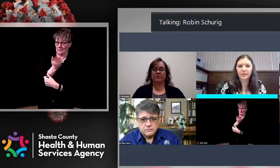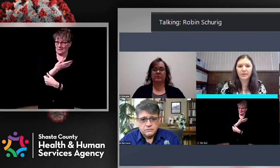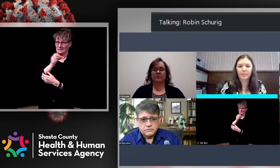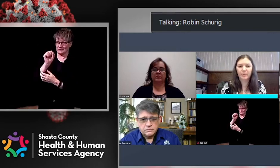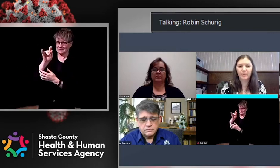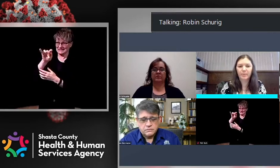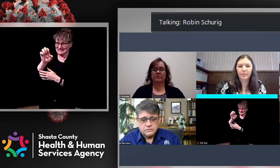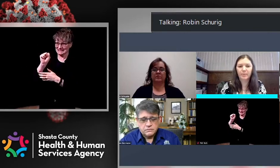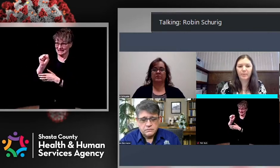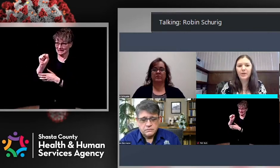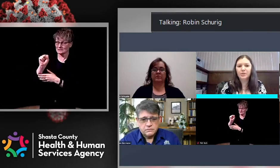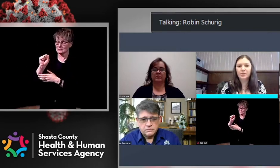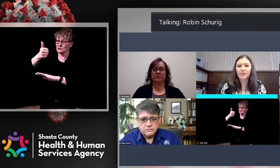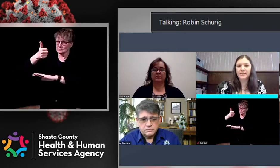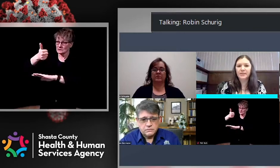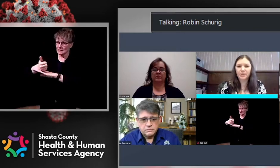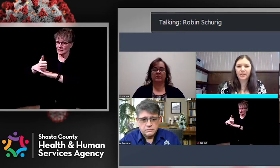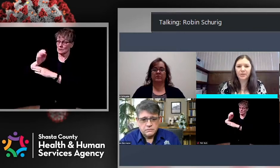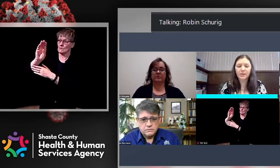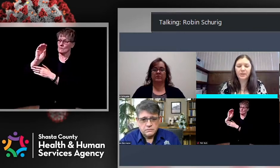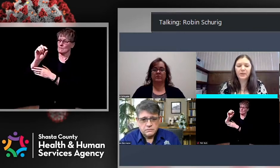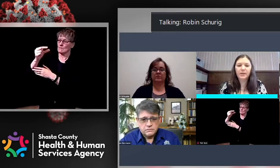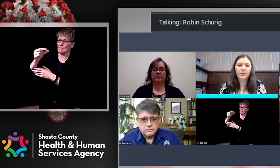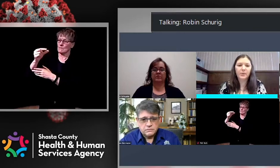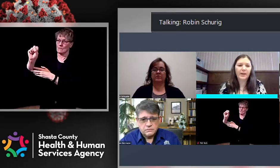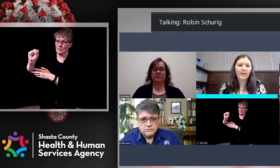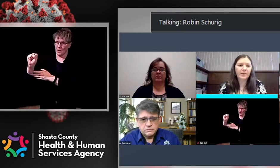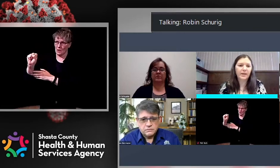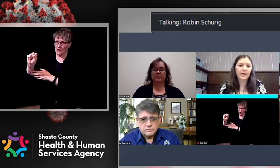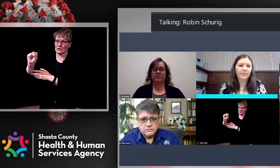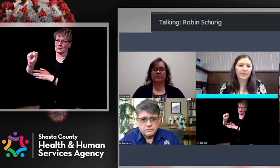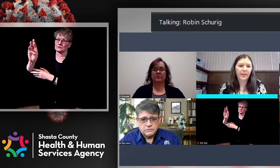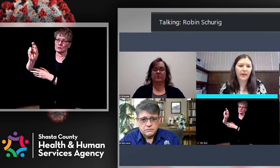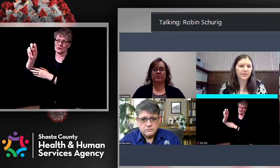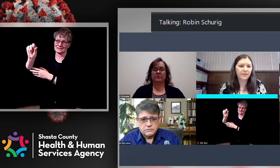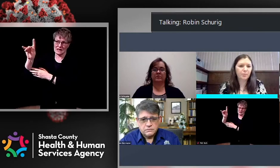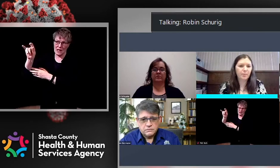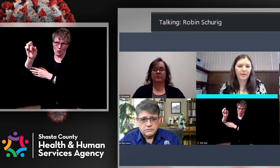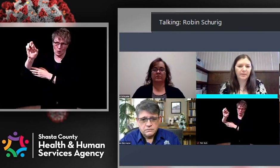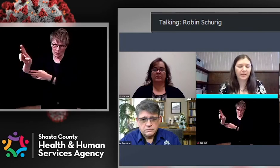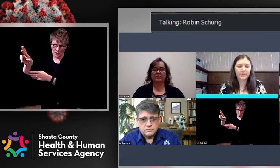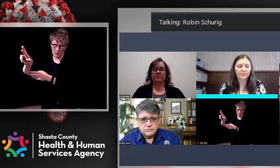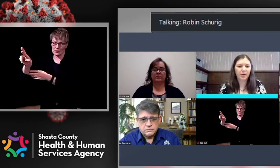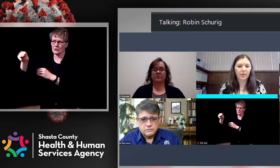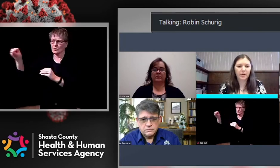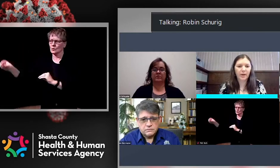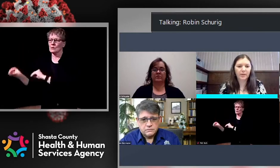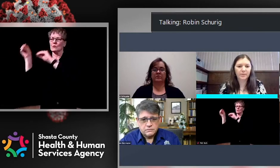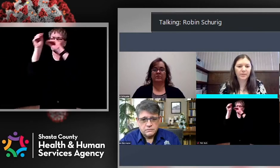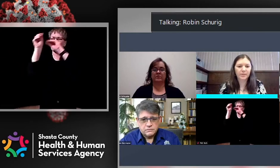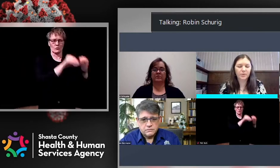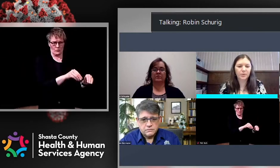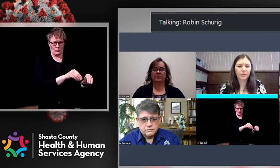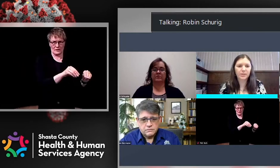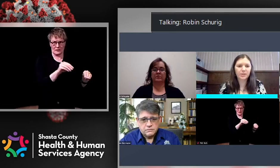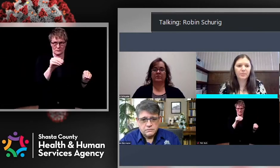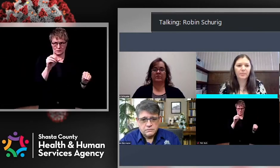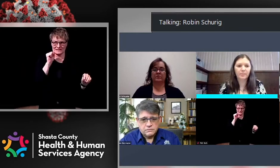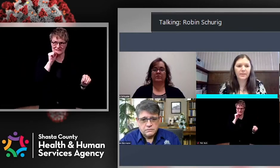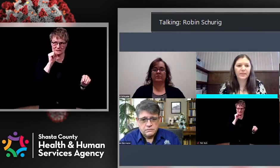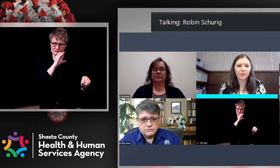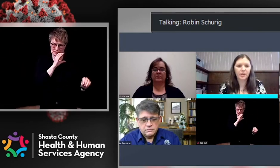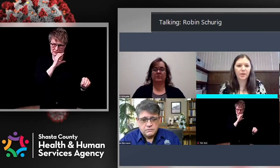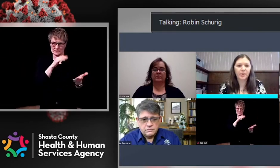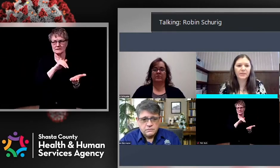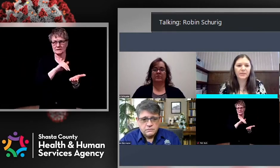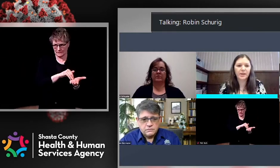the Boggs building on Breslauer to the senior center in Reading. And so that's new, but it's been going well. It was a smooth transition.